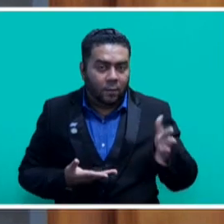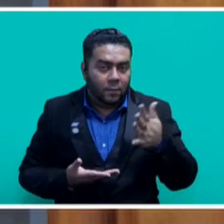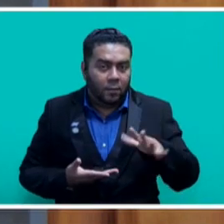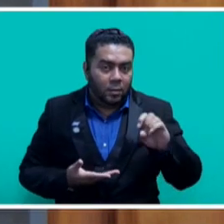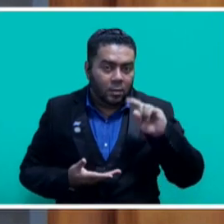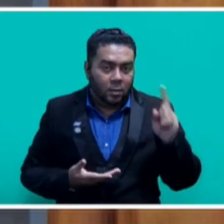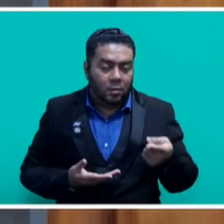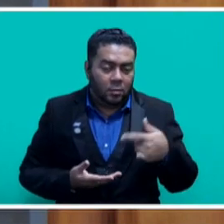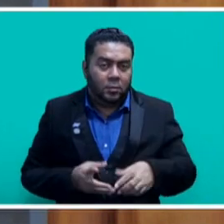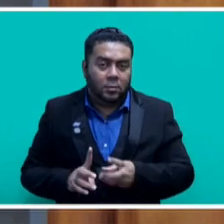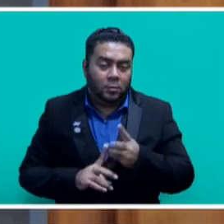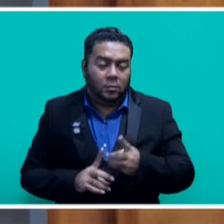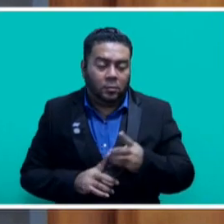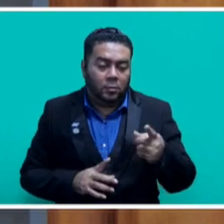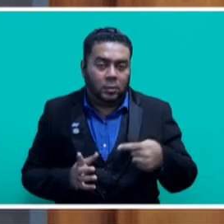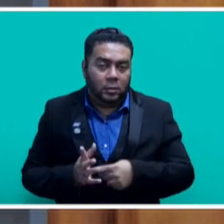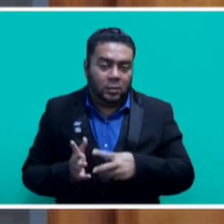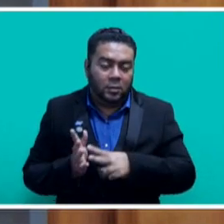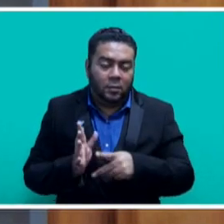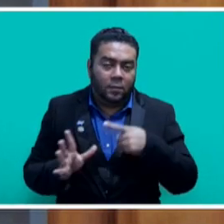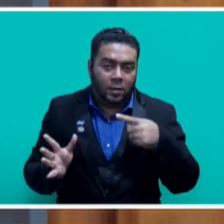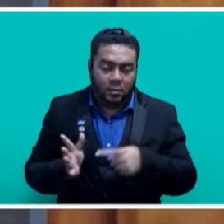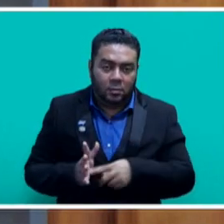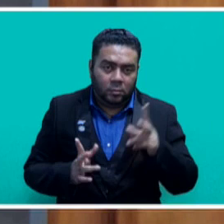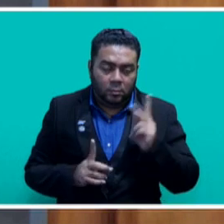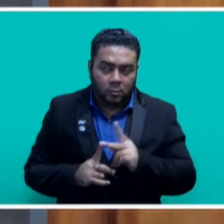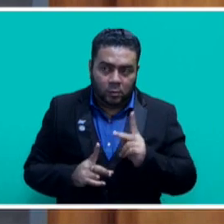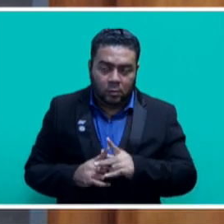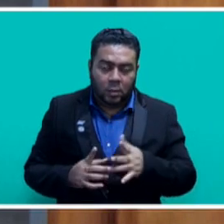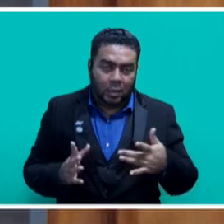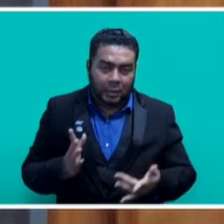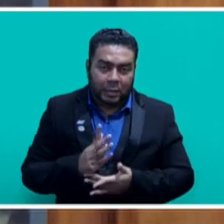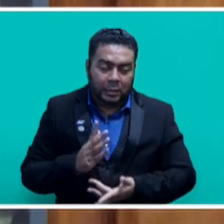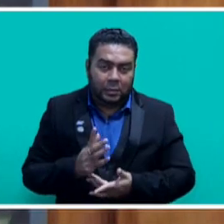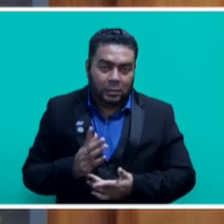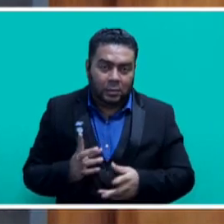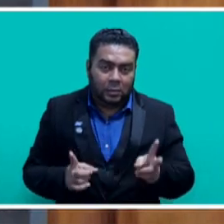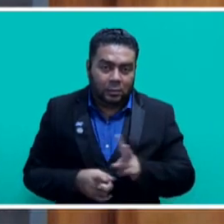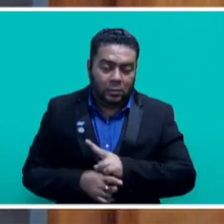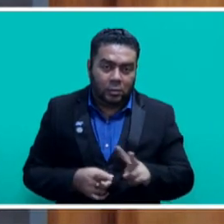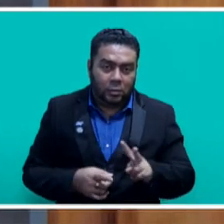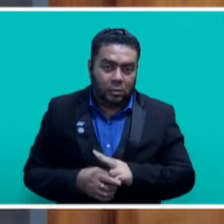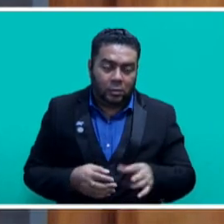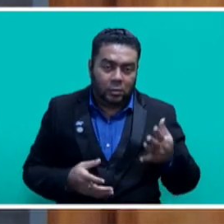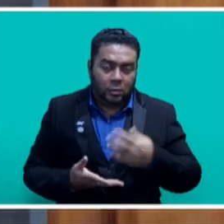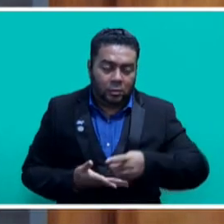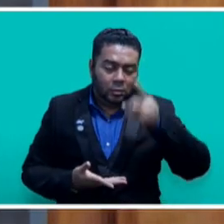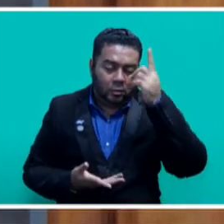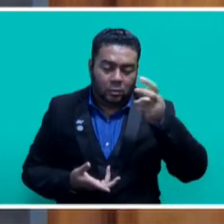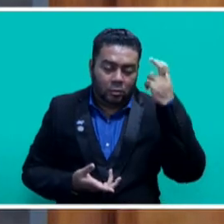the development of national TVET policy. Technical and vocational education and training is an